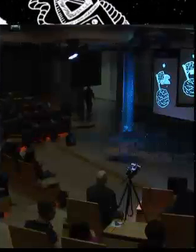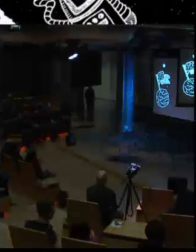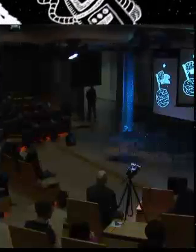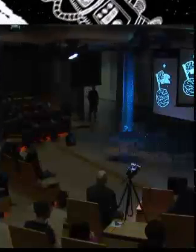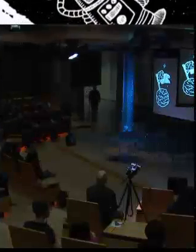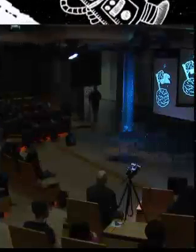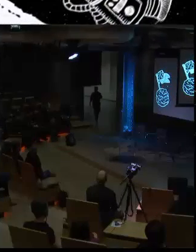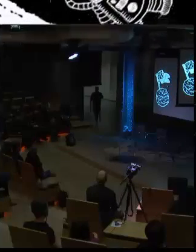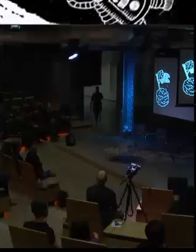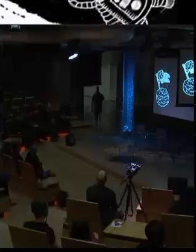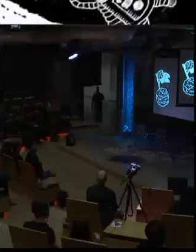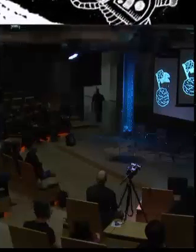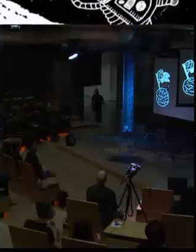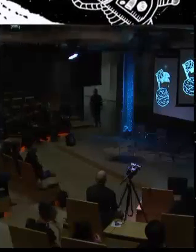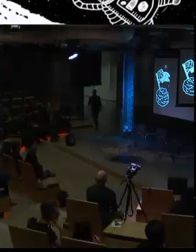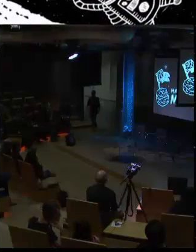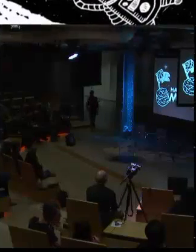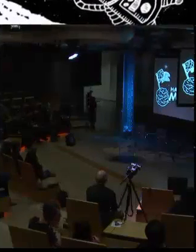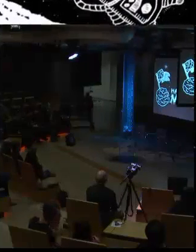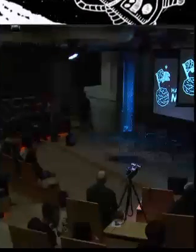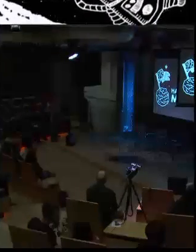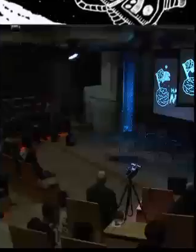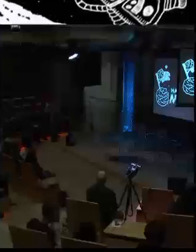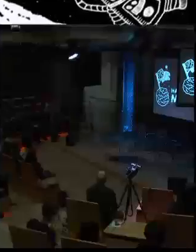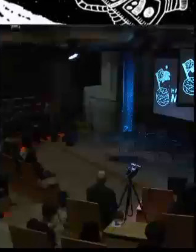That's one small step for man,